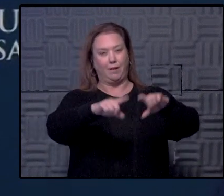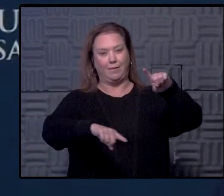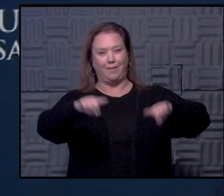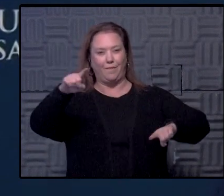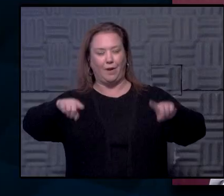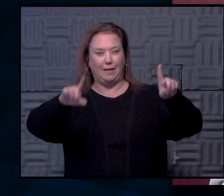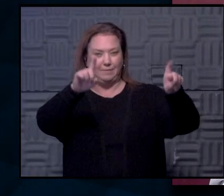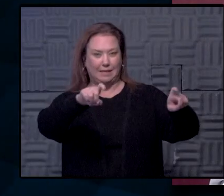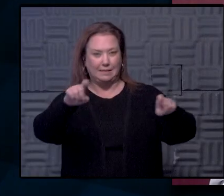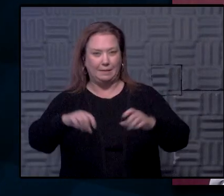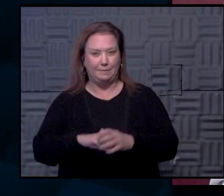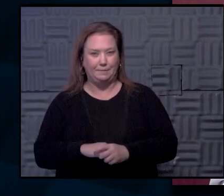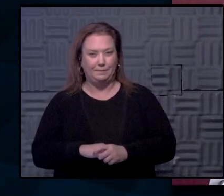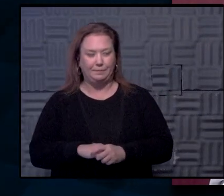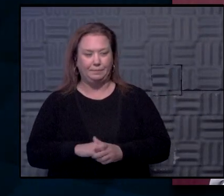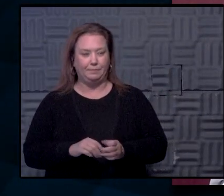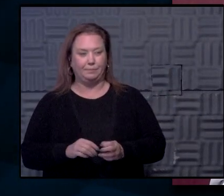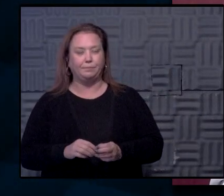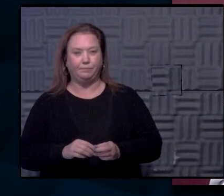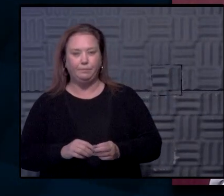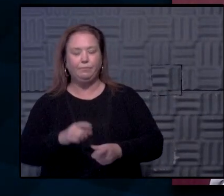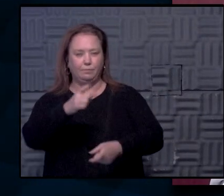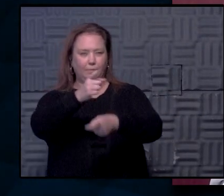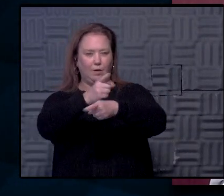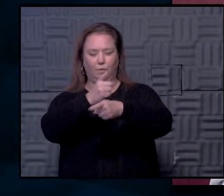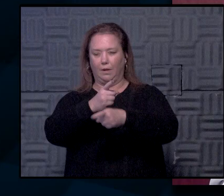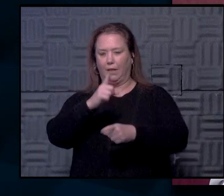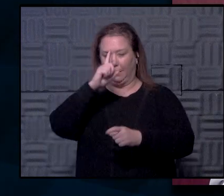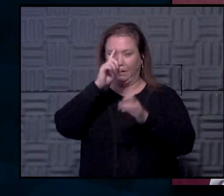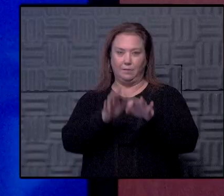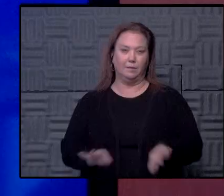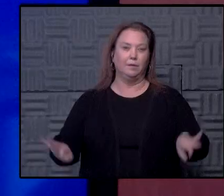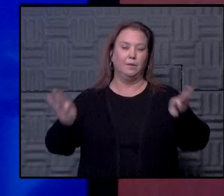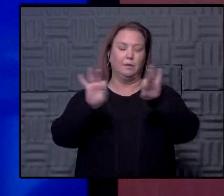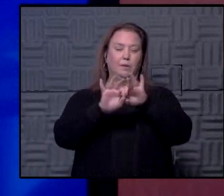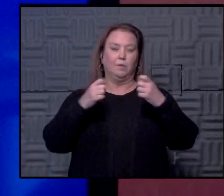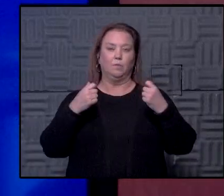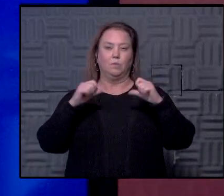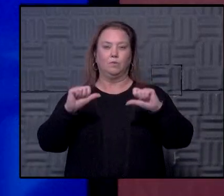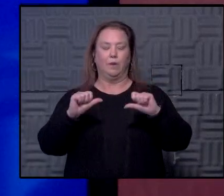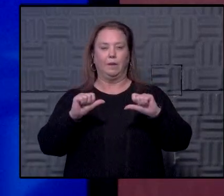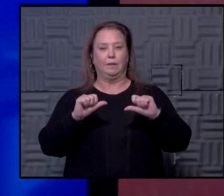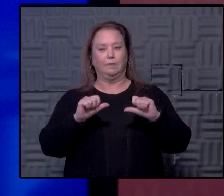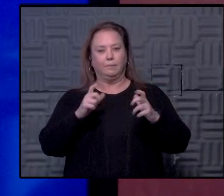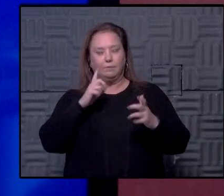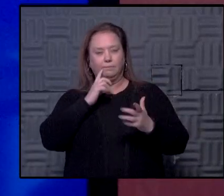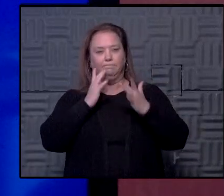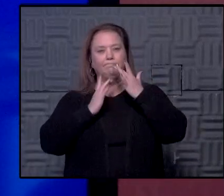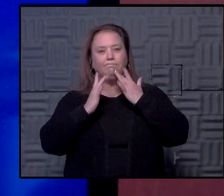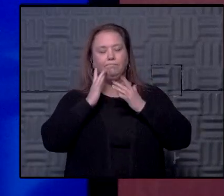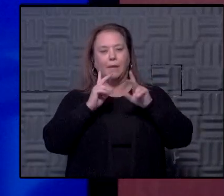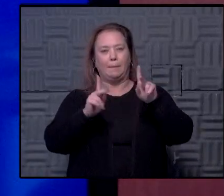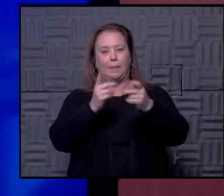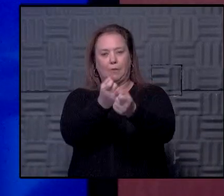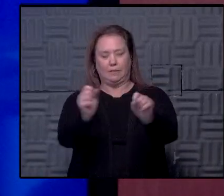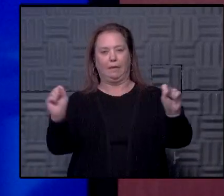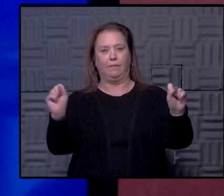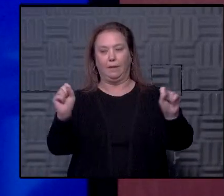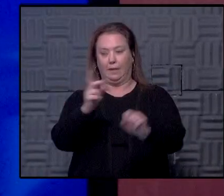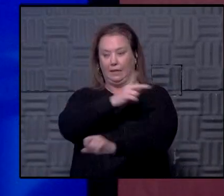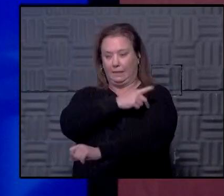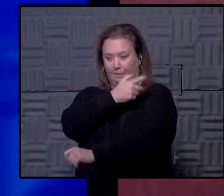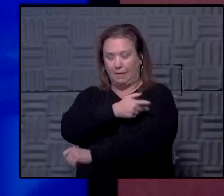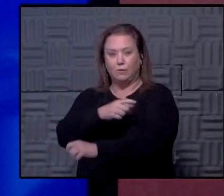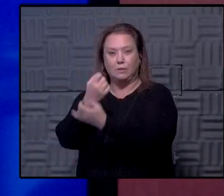available? I think you're exactly right, and I think you said it really well. And I think the key is that we're trying to be conservative so we keep people safe, both the patients